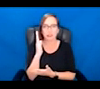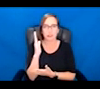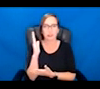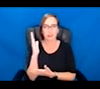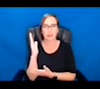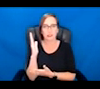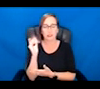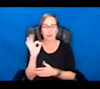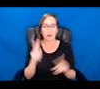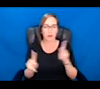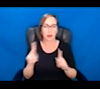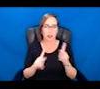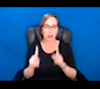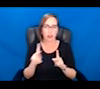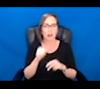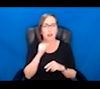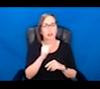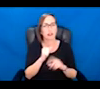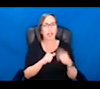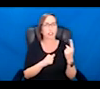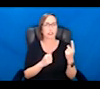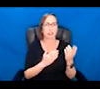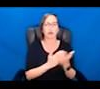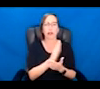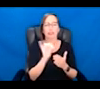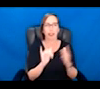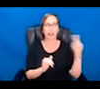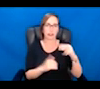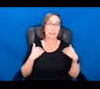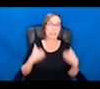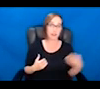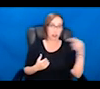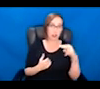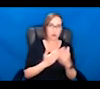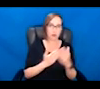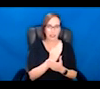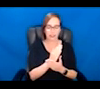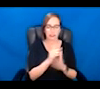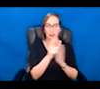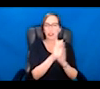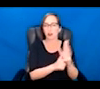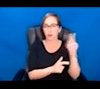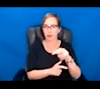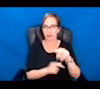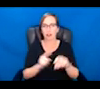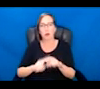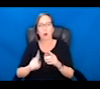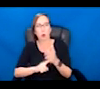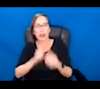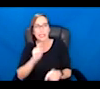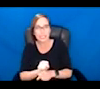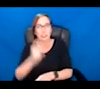the not just the rights as from a civil rights and legal perspective, but what is right in terms